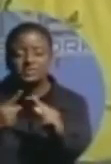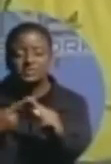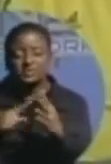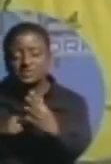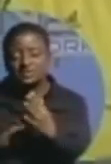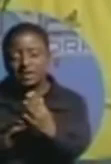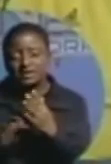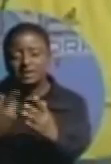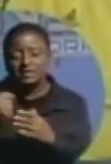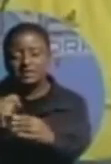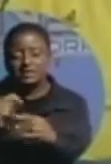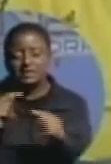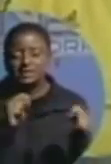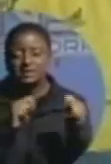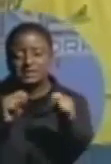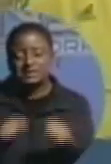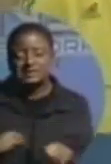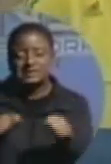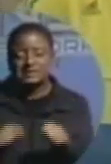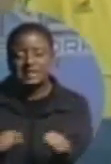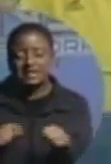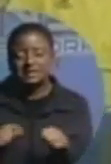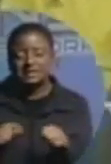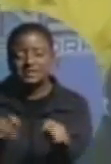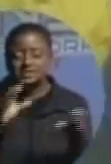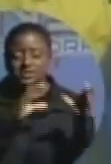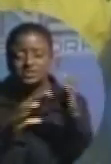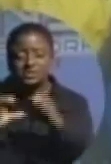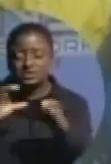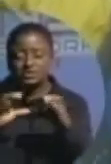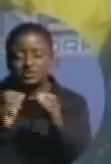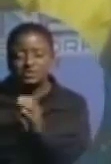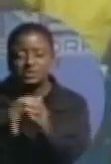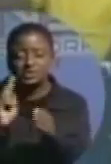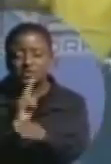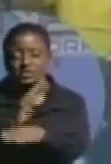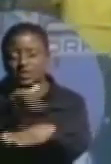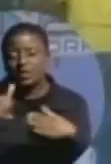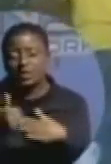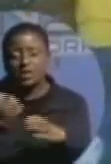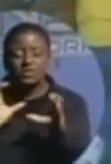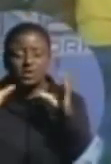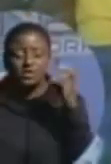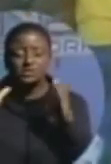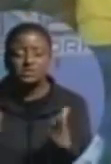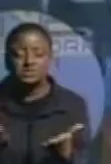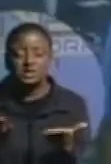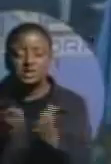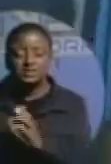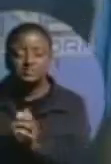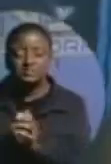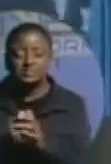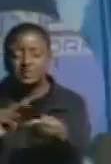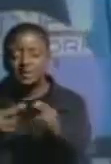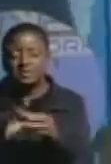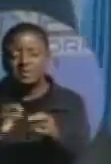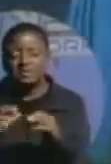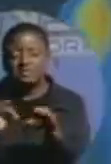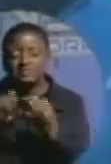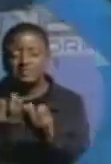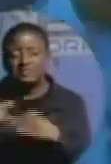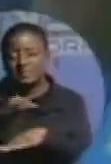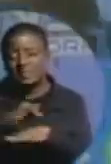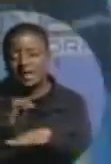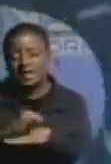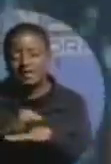opportunity to launch the talent search, utilizing the resources of all our coaches that are available. There are a number of Family Island athletes that are diamonds